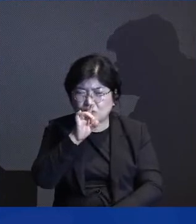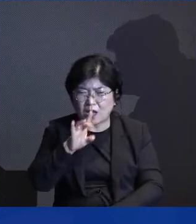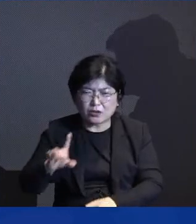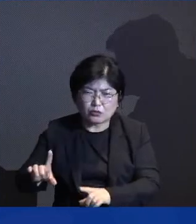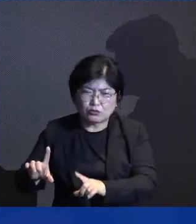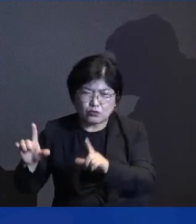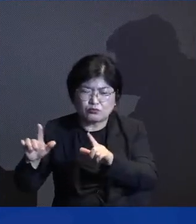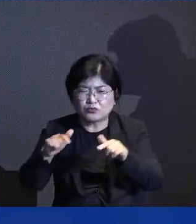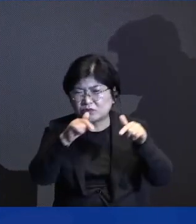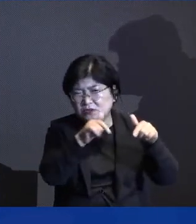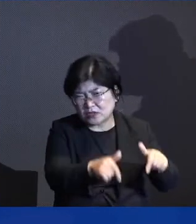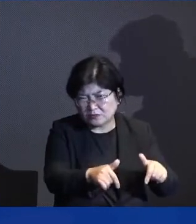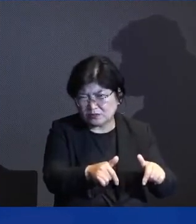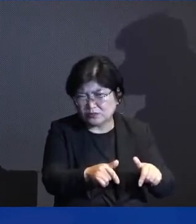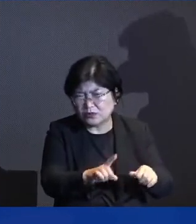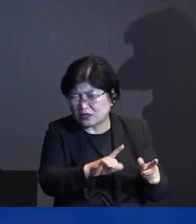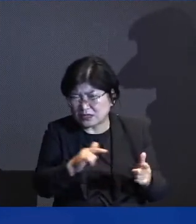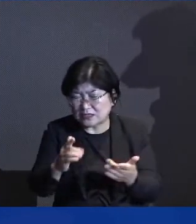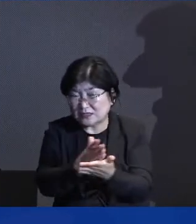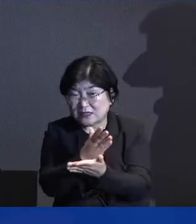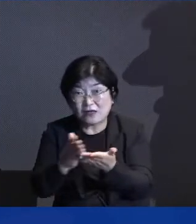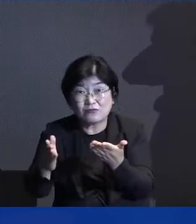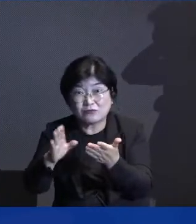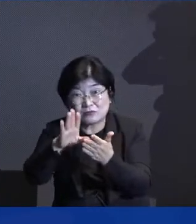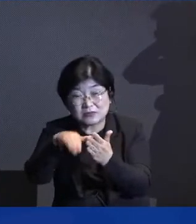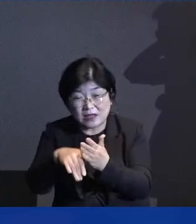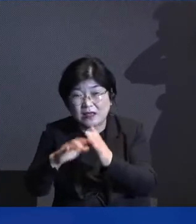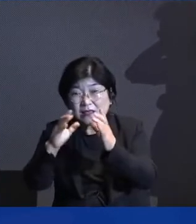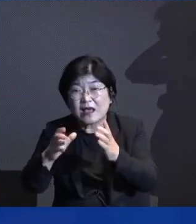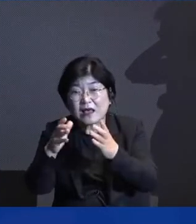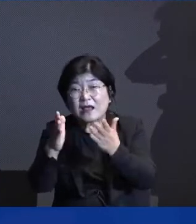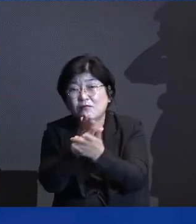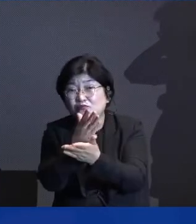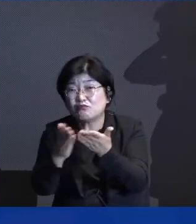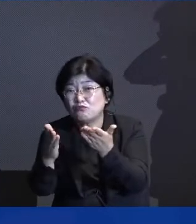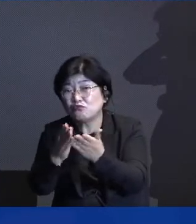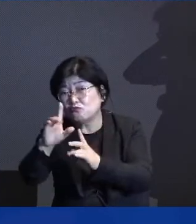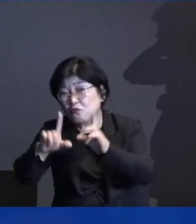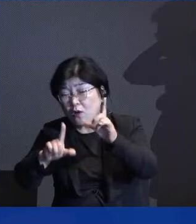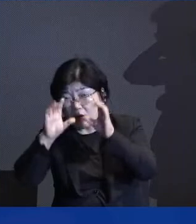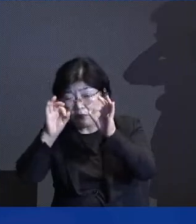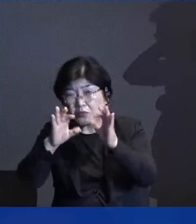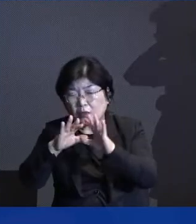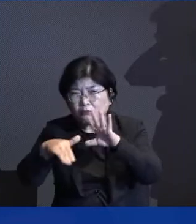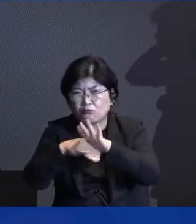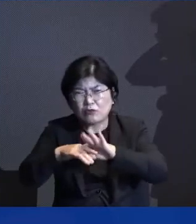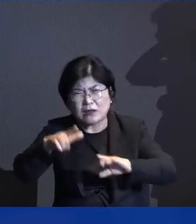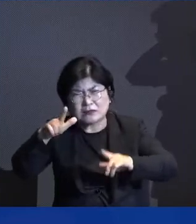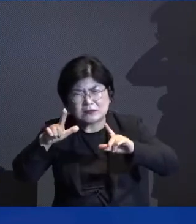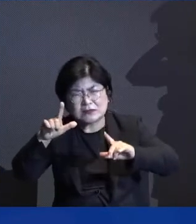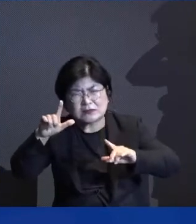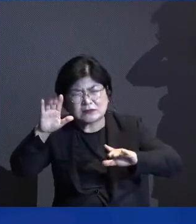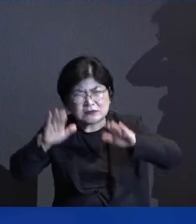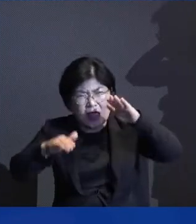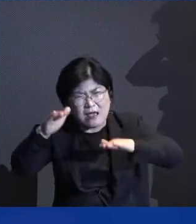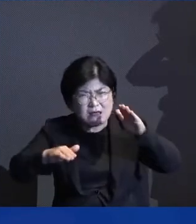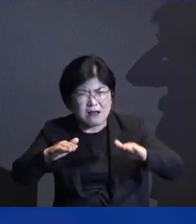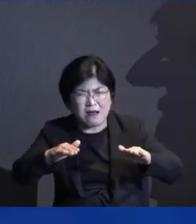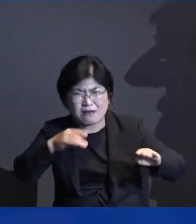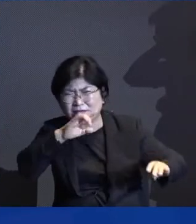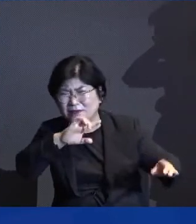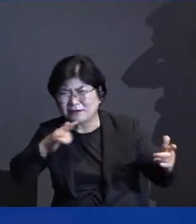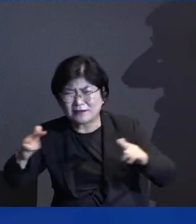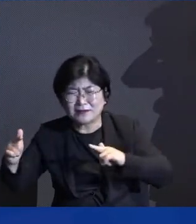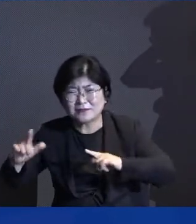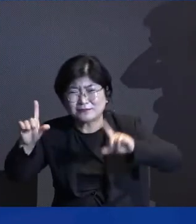in this categorization of the country, you see a lot of cultural differences. So in Poland, in Czech